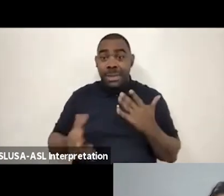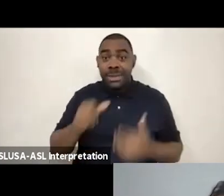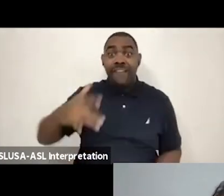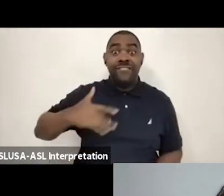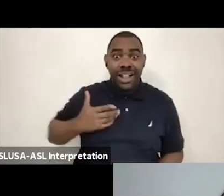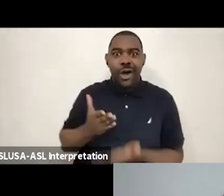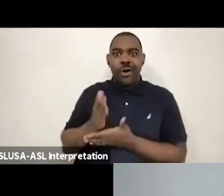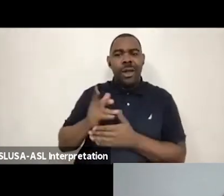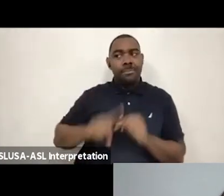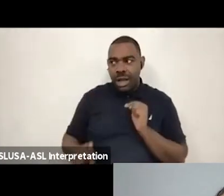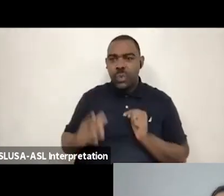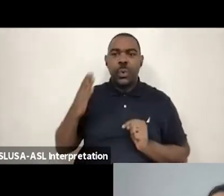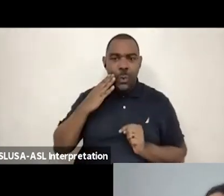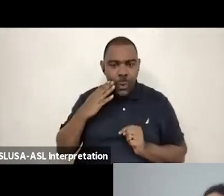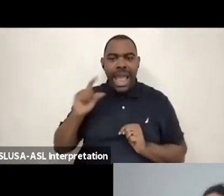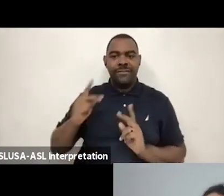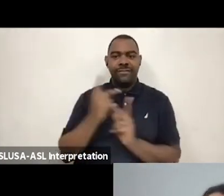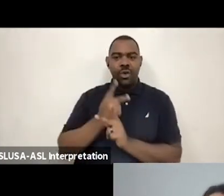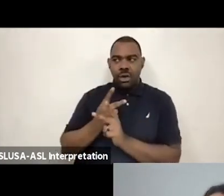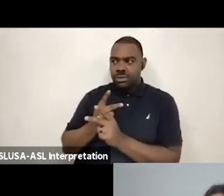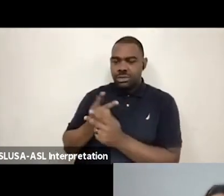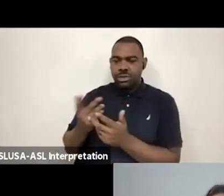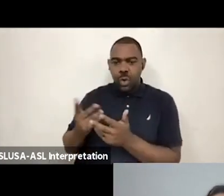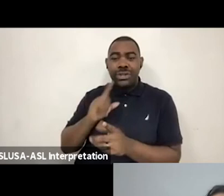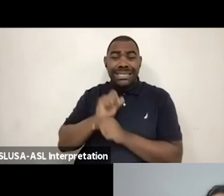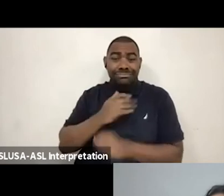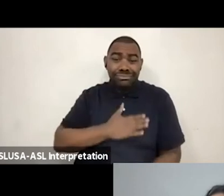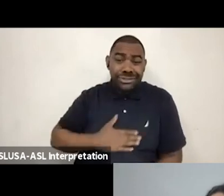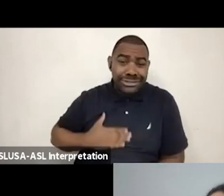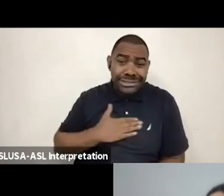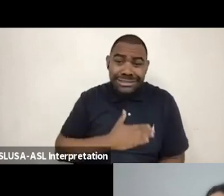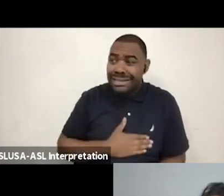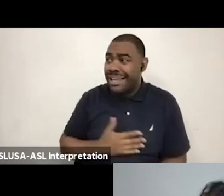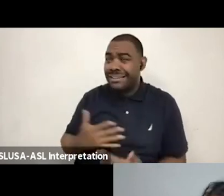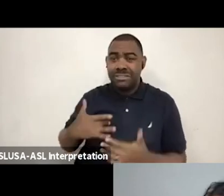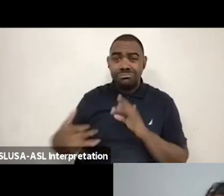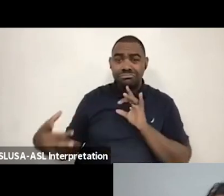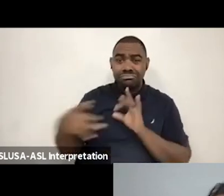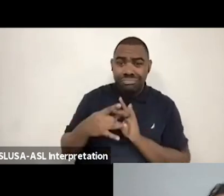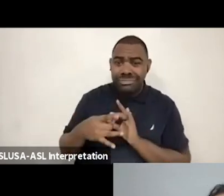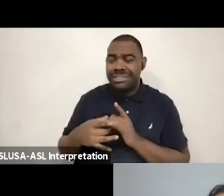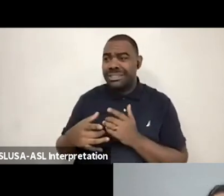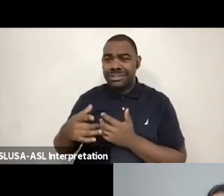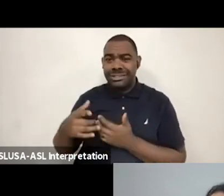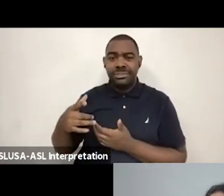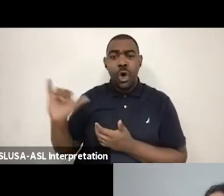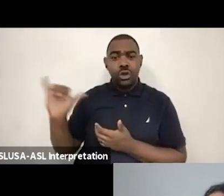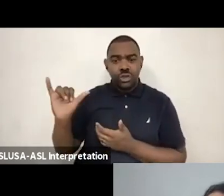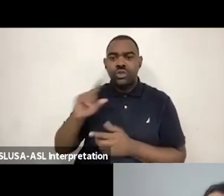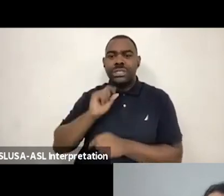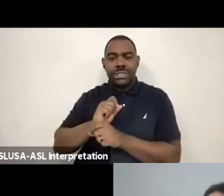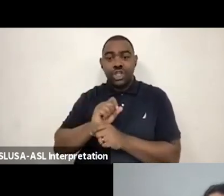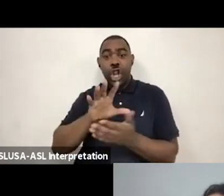at that moment. And so it was very appreciative to have the ability to build that connection, and